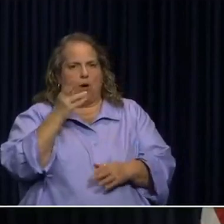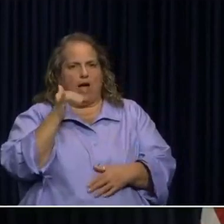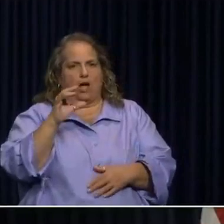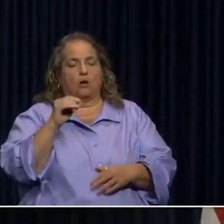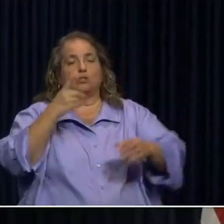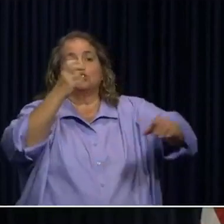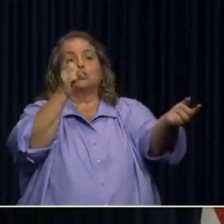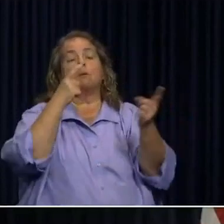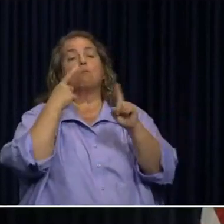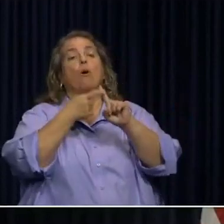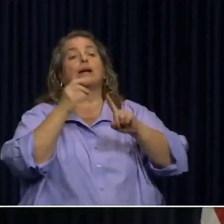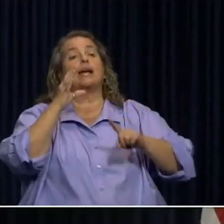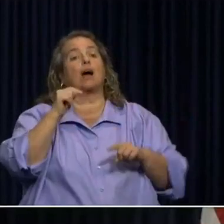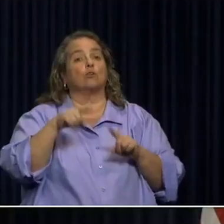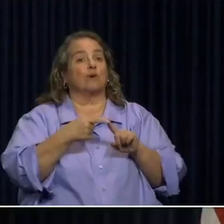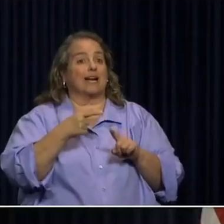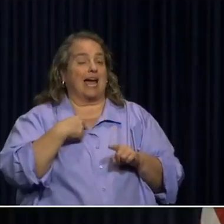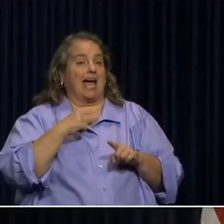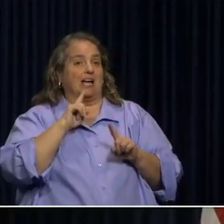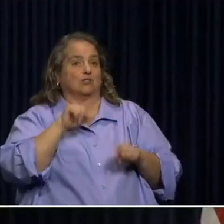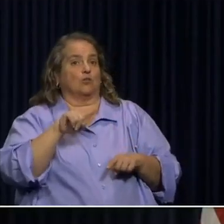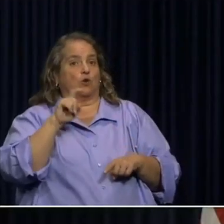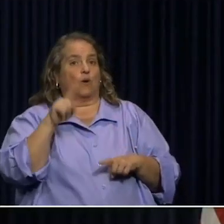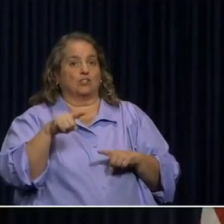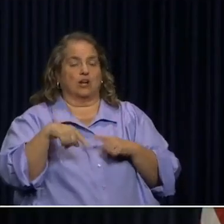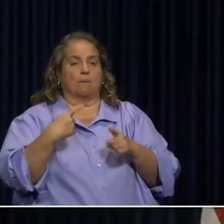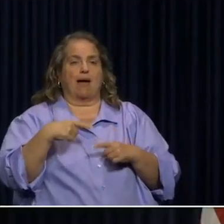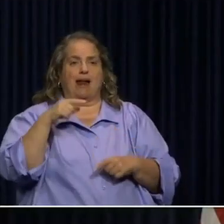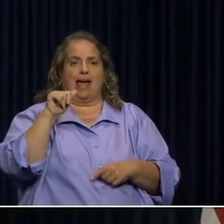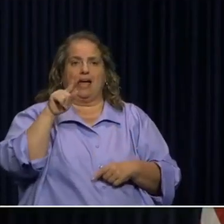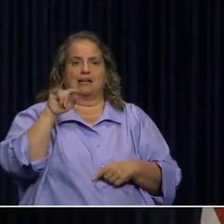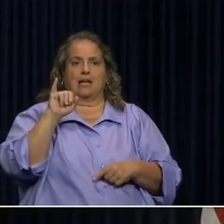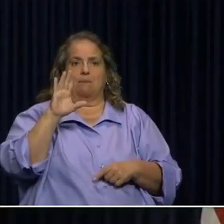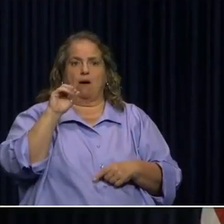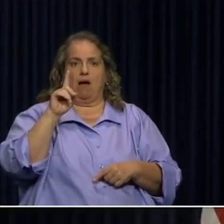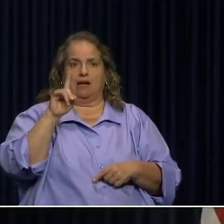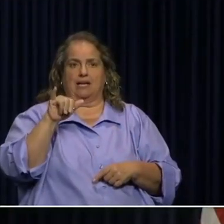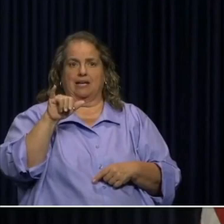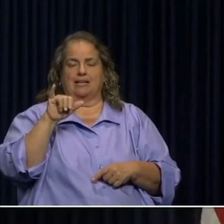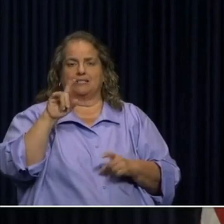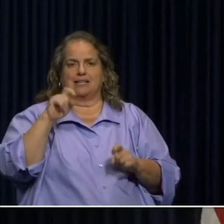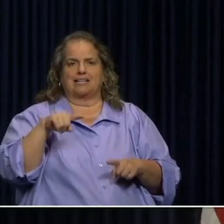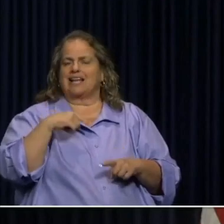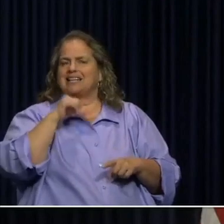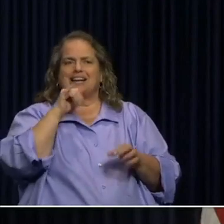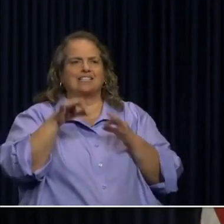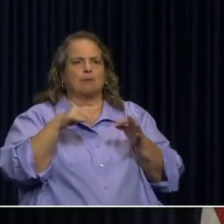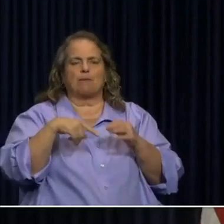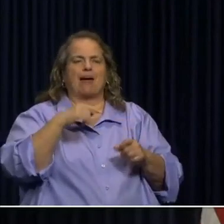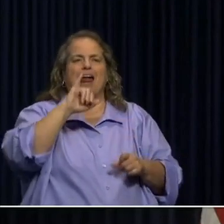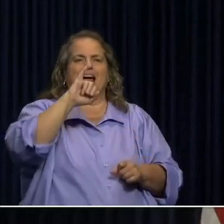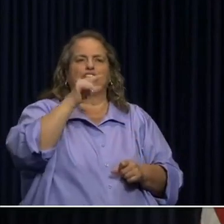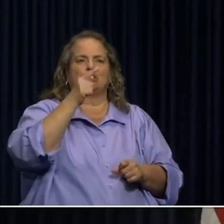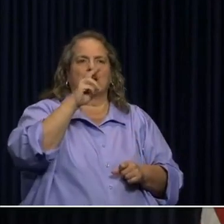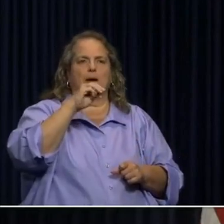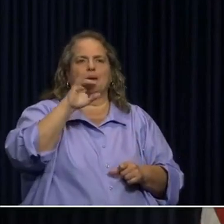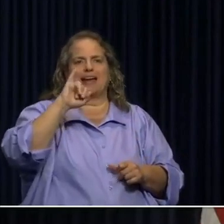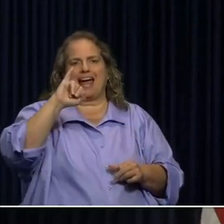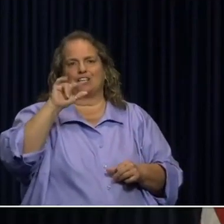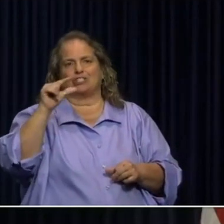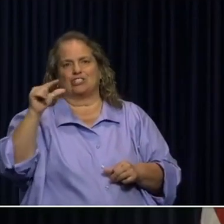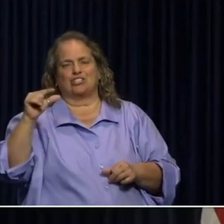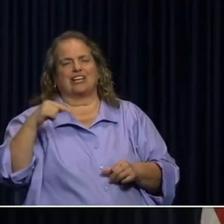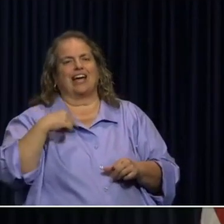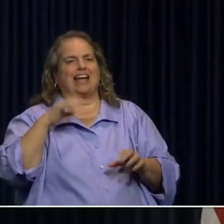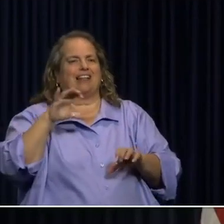when I answered this question about antibody tests the other day, I didn't explain IgM and IgG, and I did that on purpose. Usually I try to be as